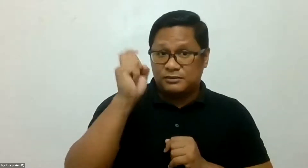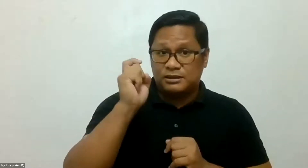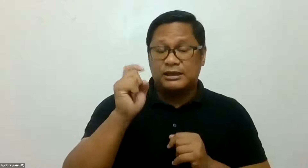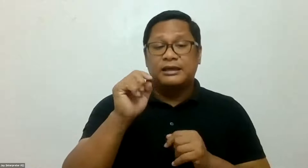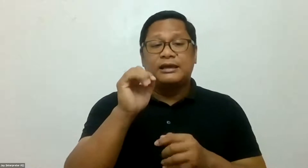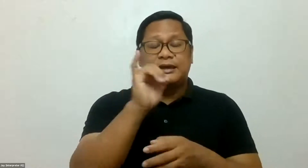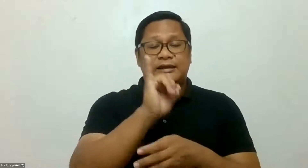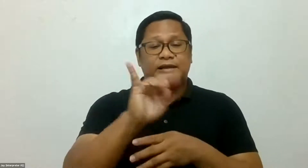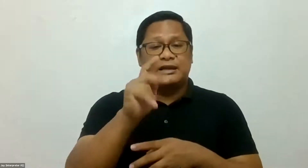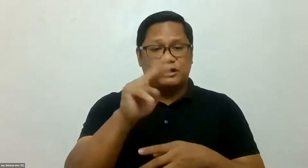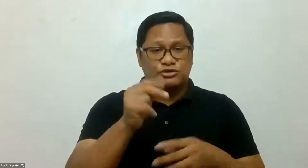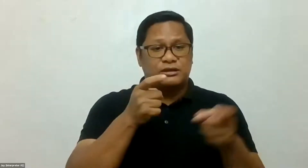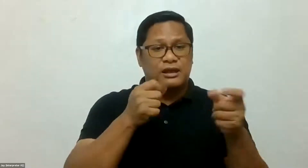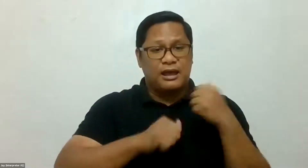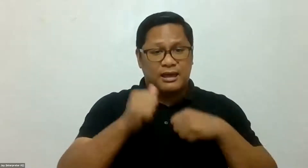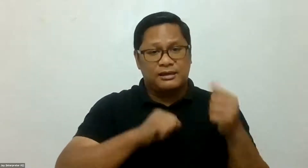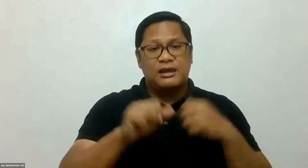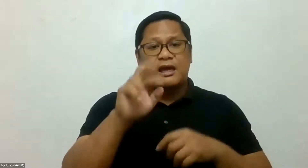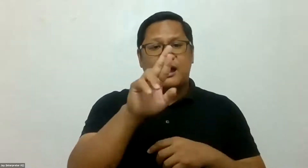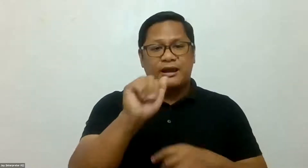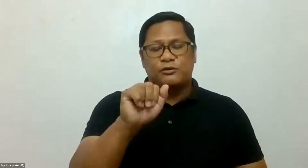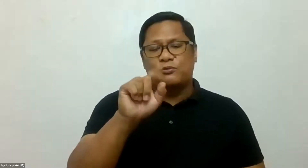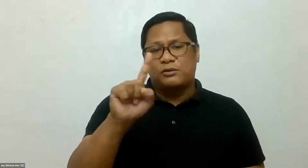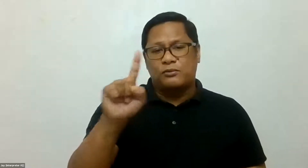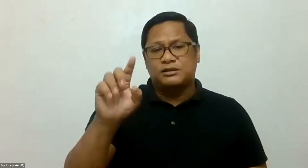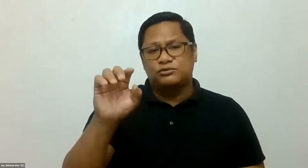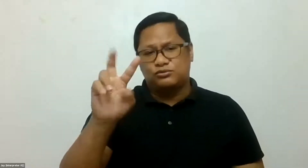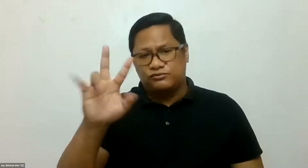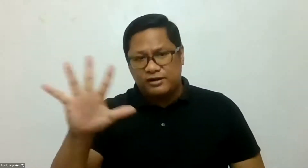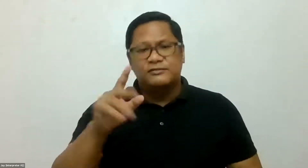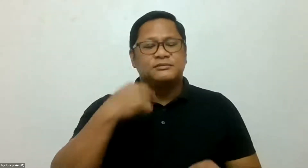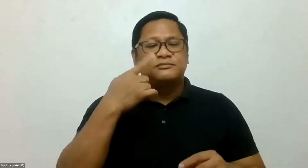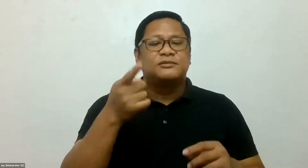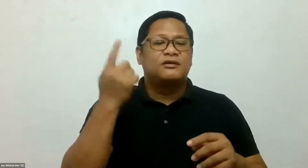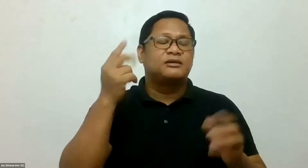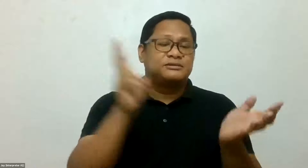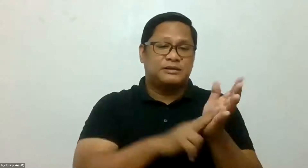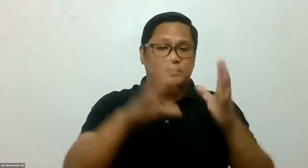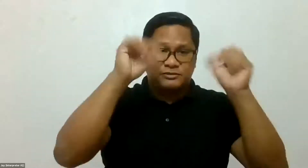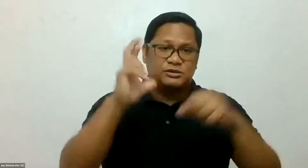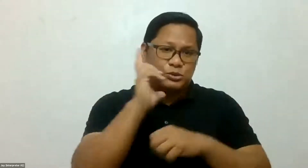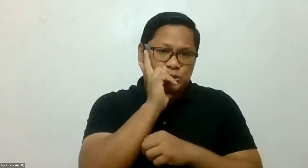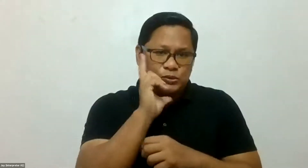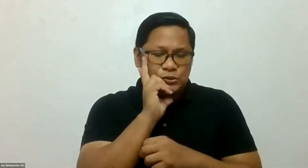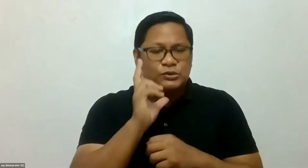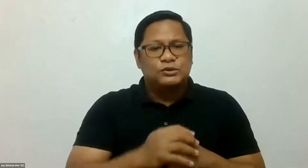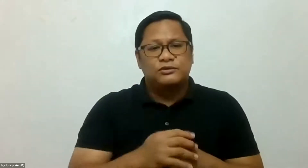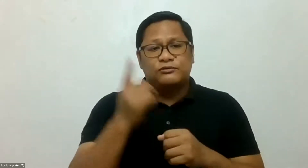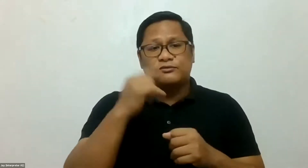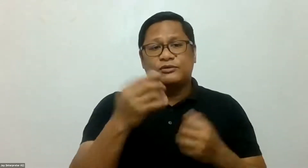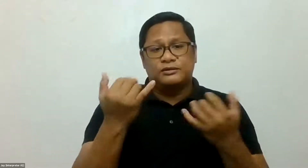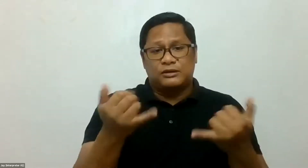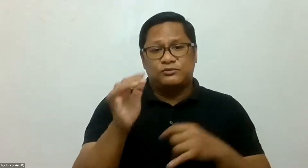Cancer Control Act, or RA 11215, signed into law by President Duterte on Valentine's Day of